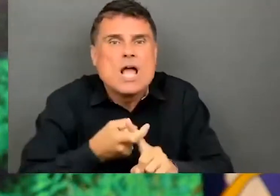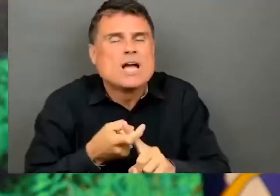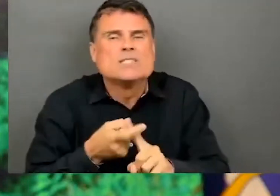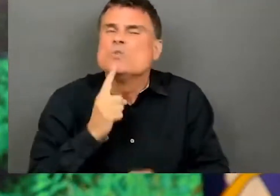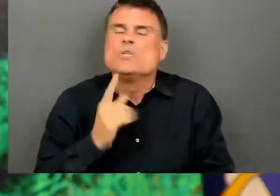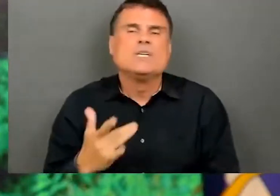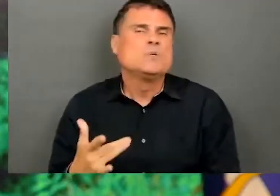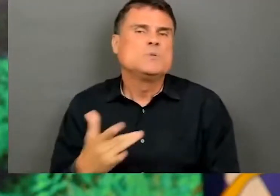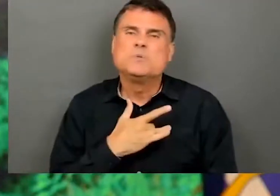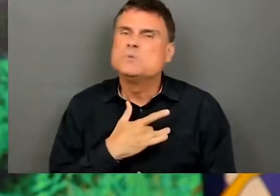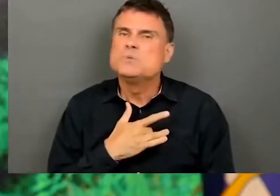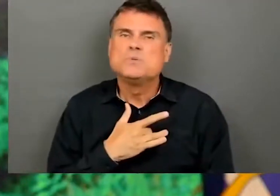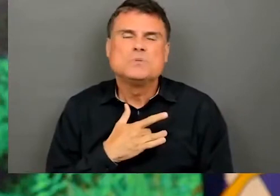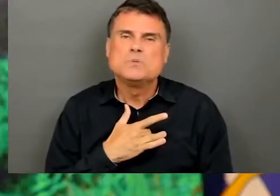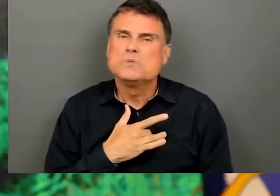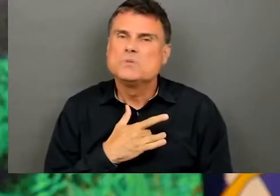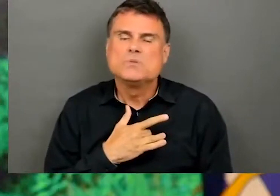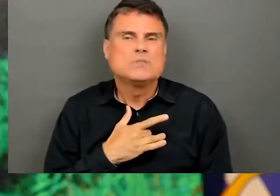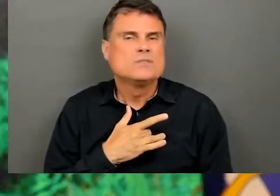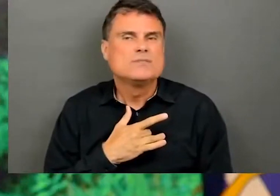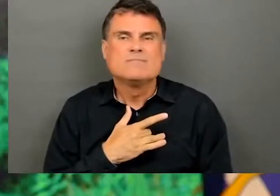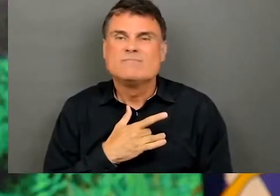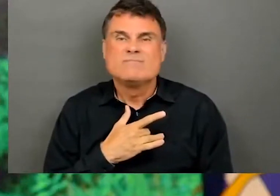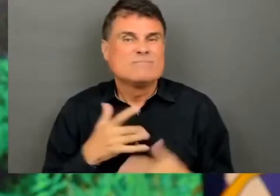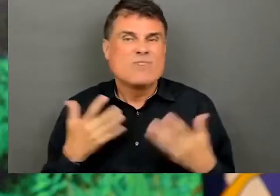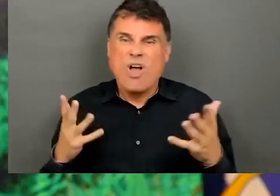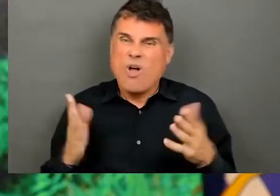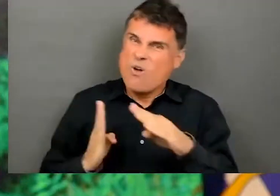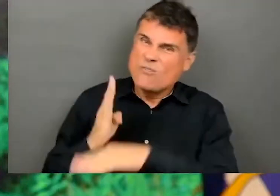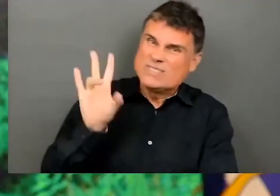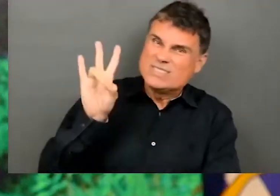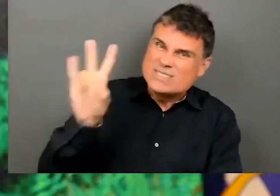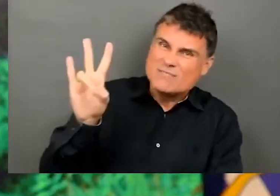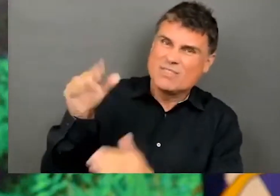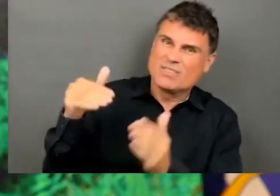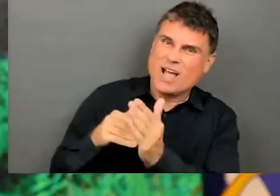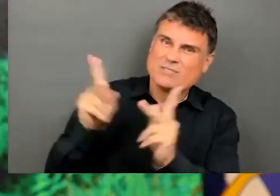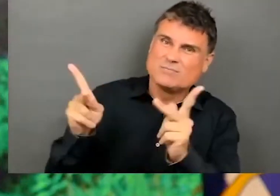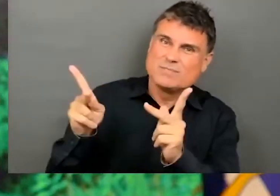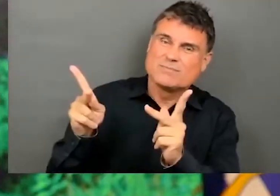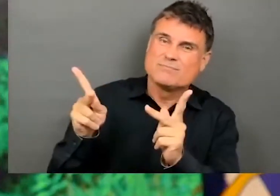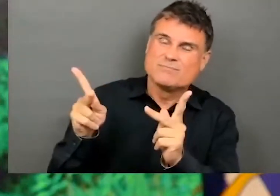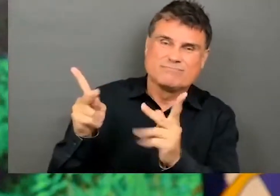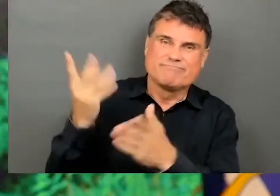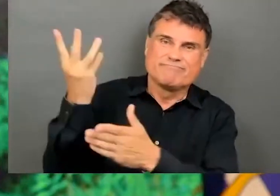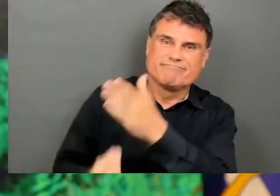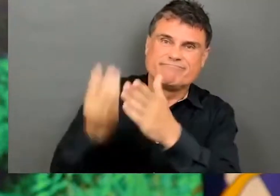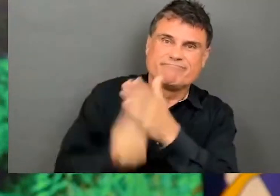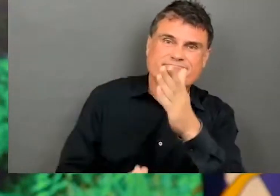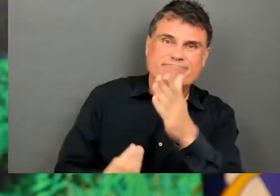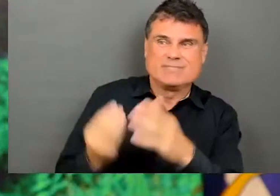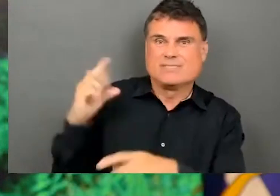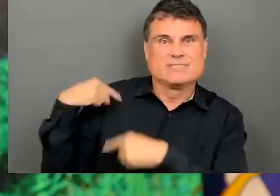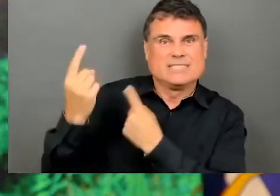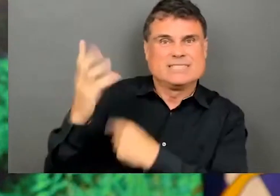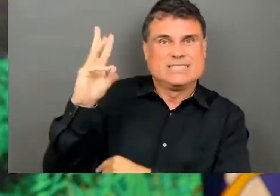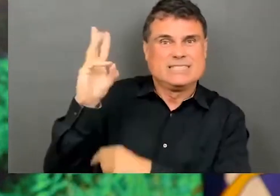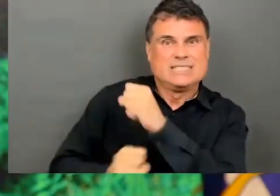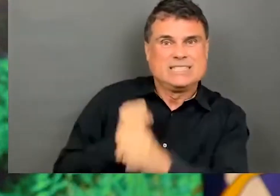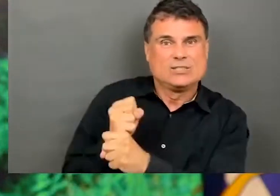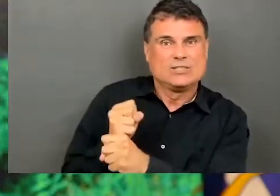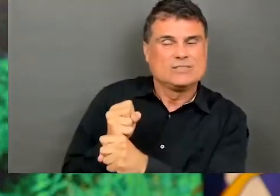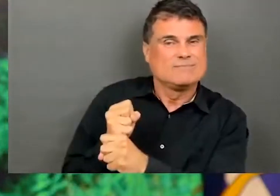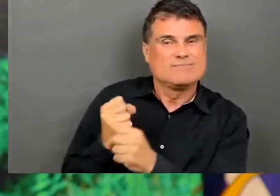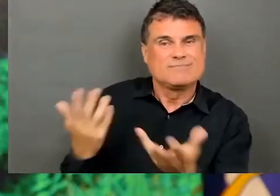that have been changed forever. Our parents, grandparents, children, friends, spouses, and community members left